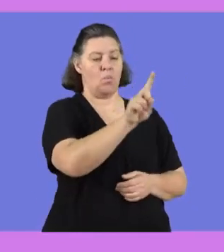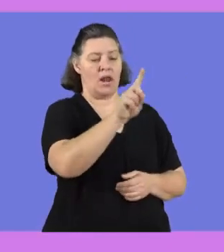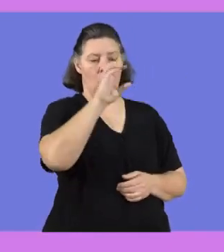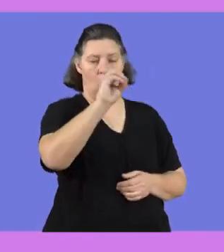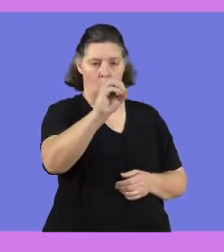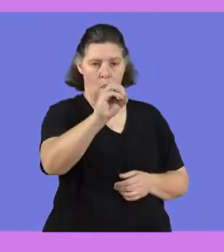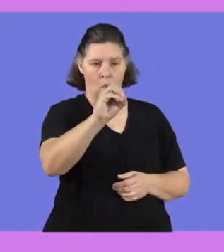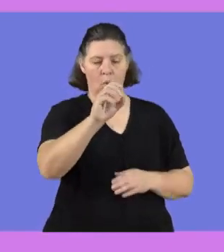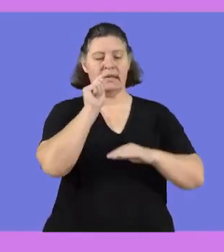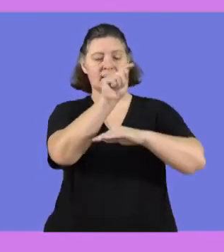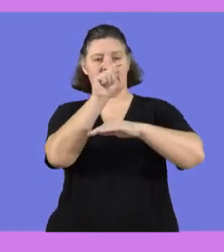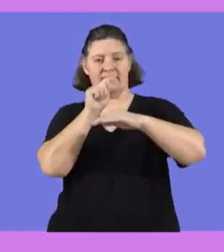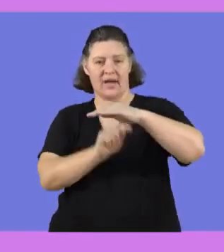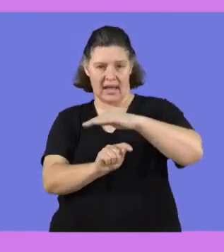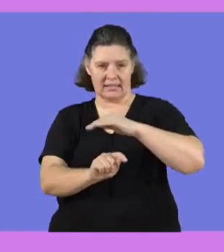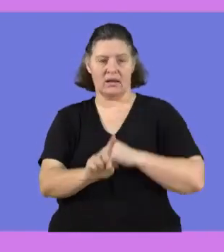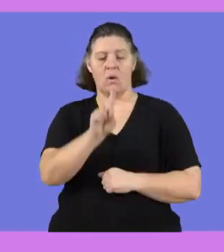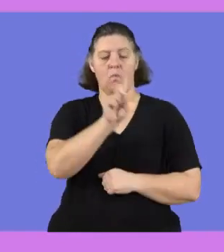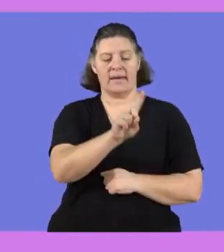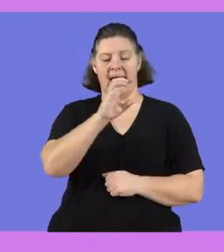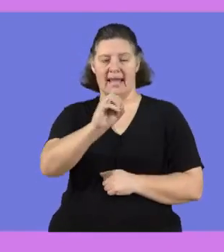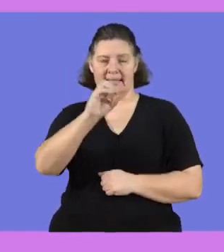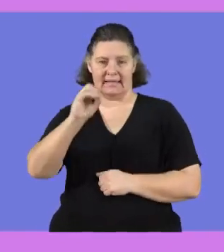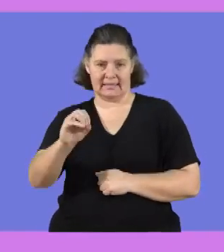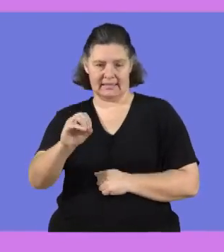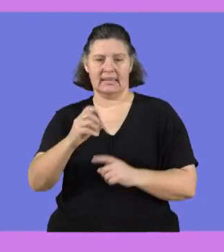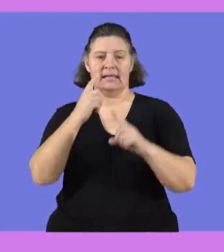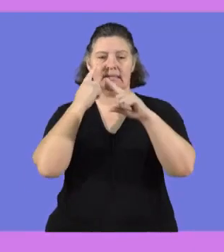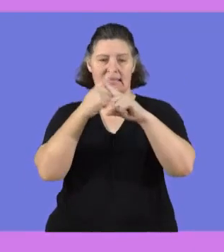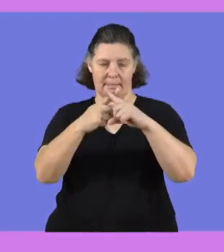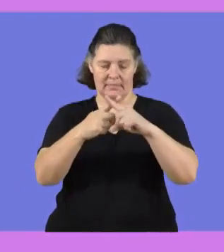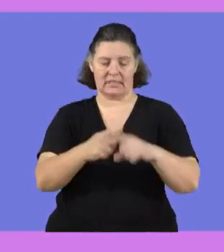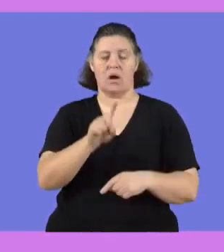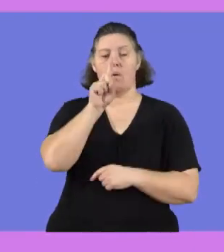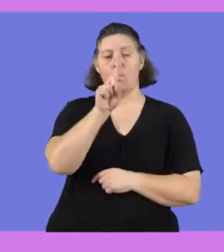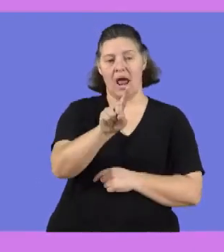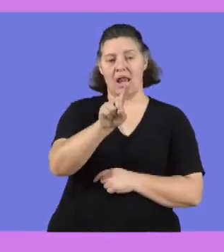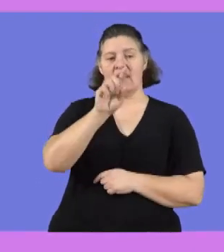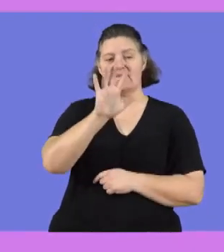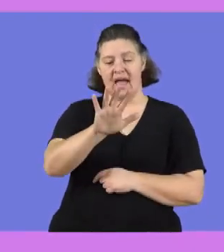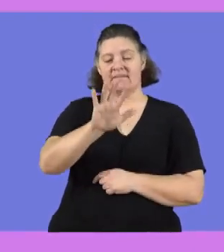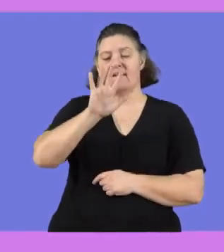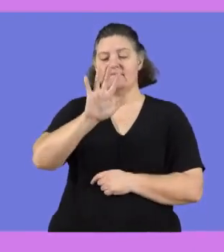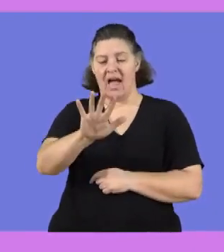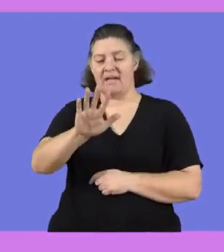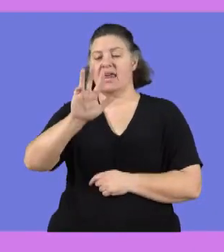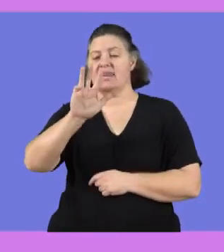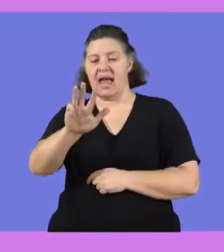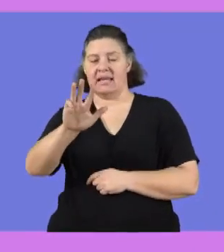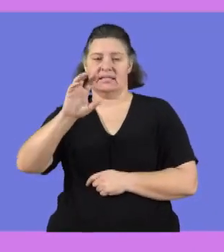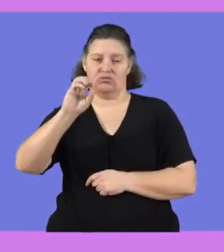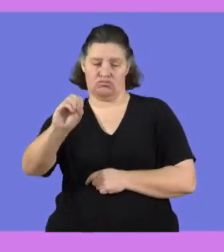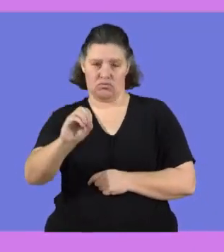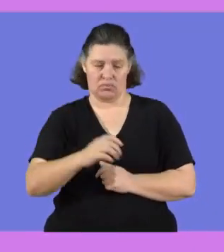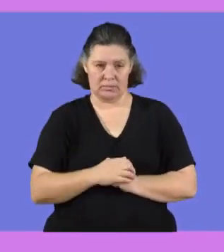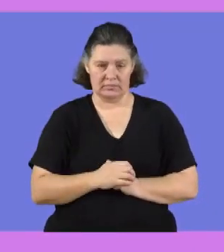15,590 rand. So let us calculate together. 110 divided by 100,